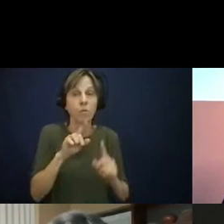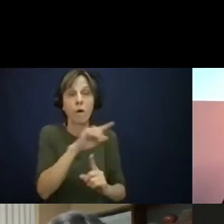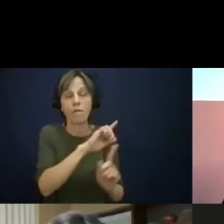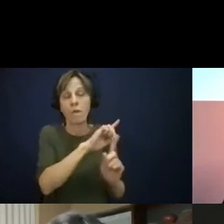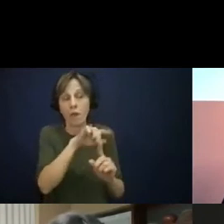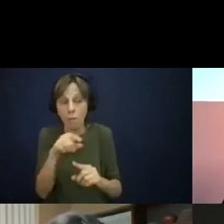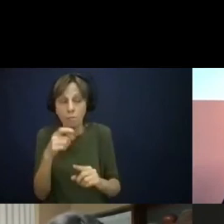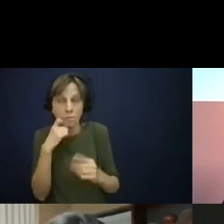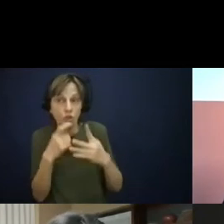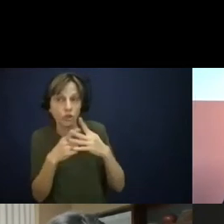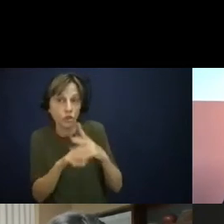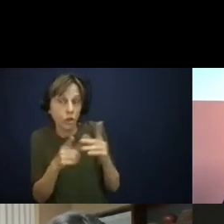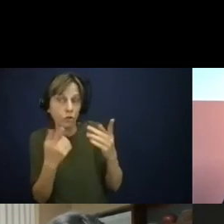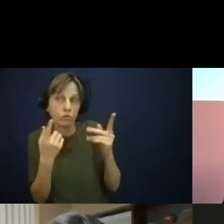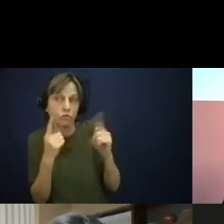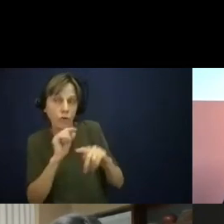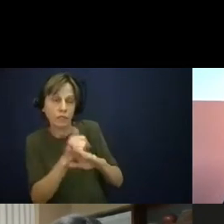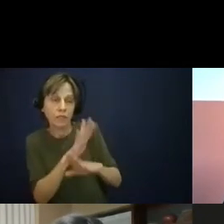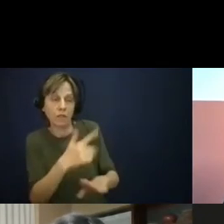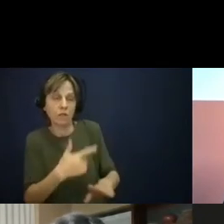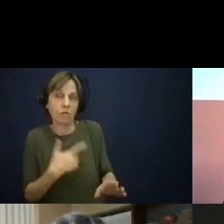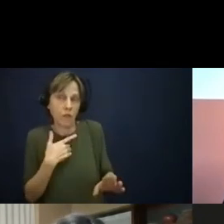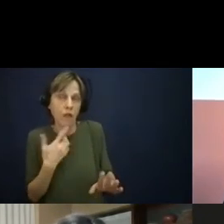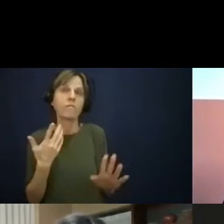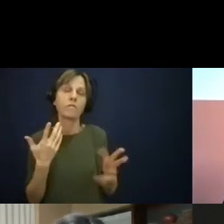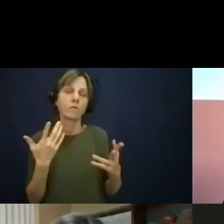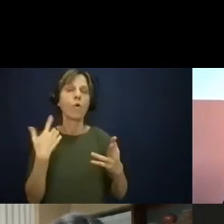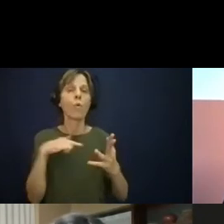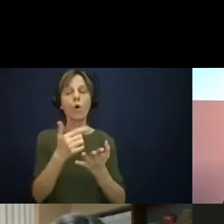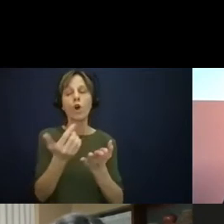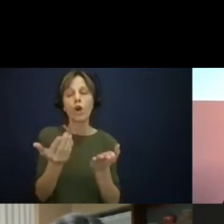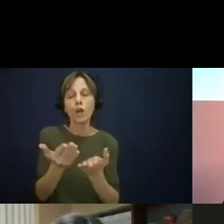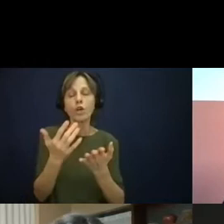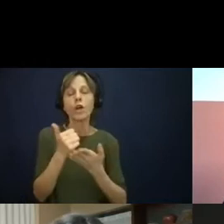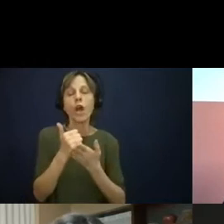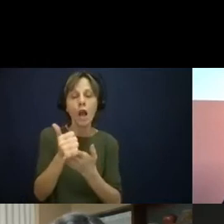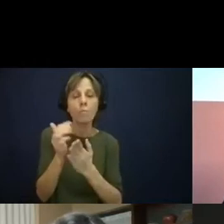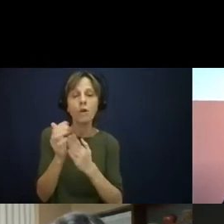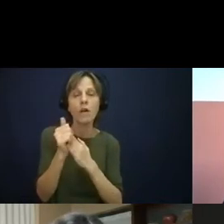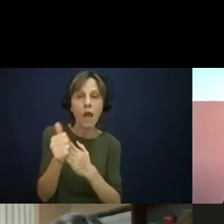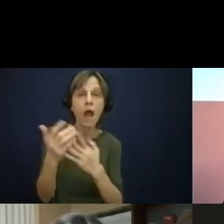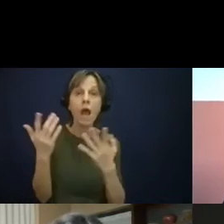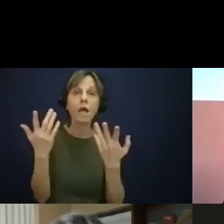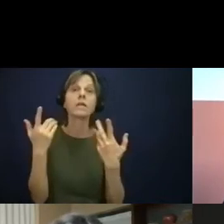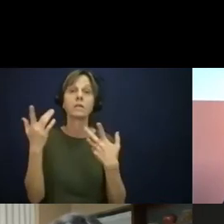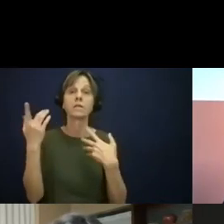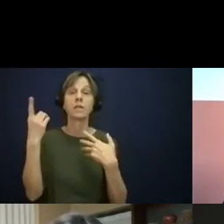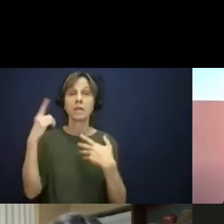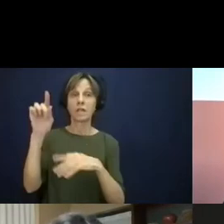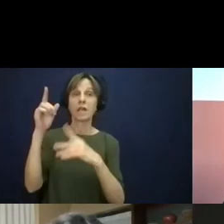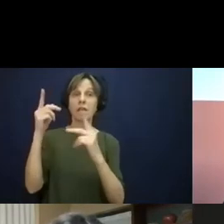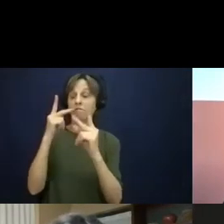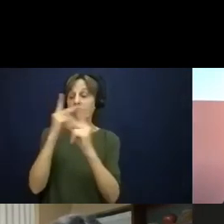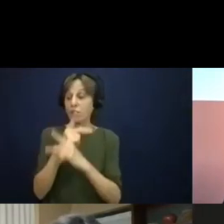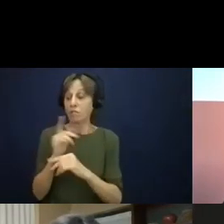together. So we are here to help guide. The trust figured out that, hey, they can be the